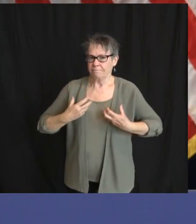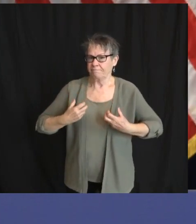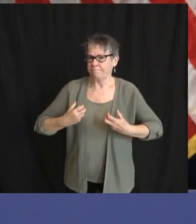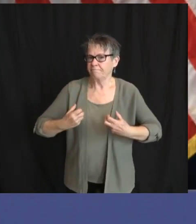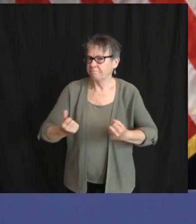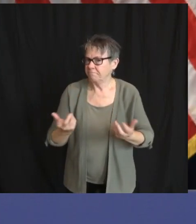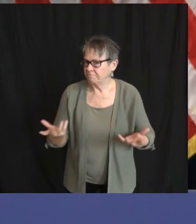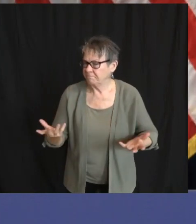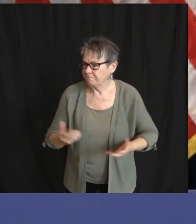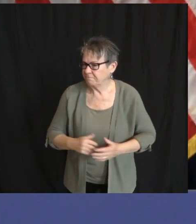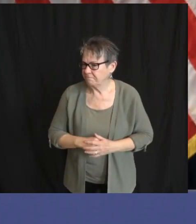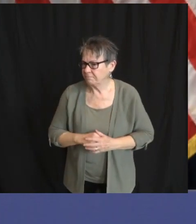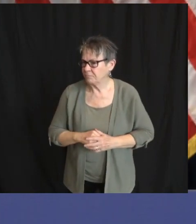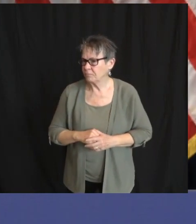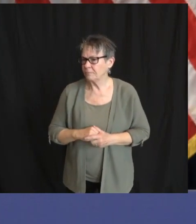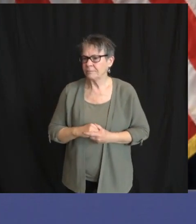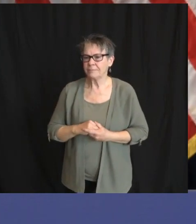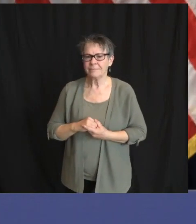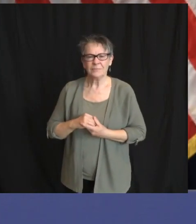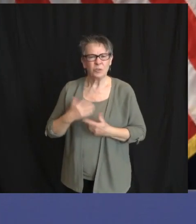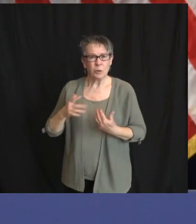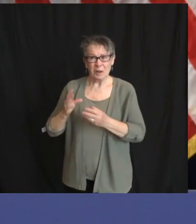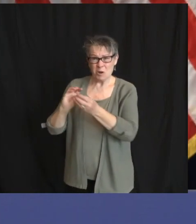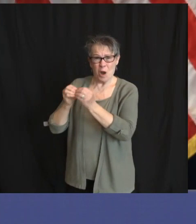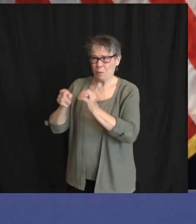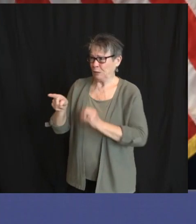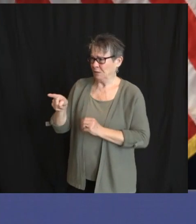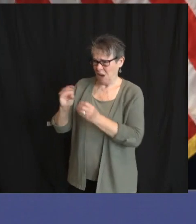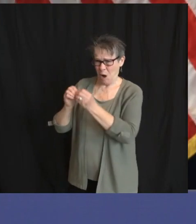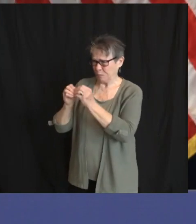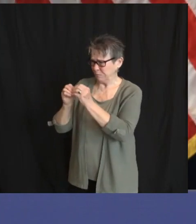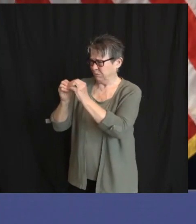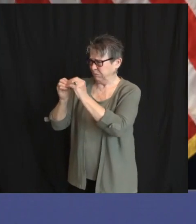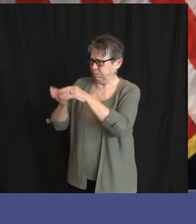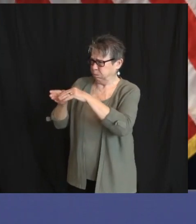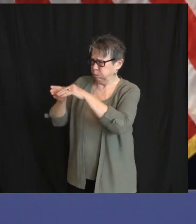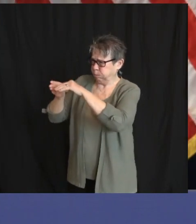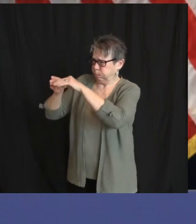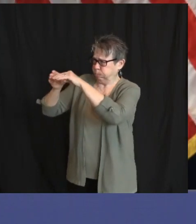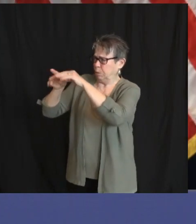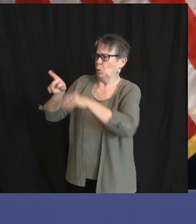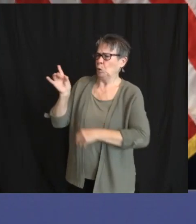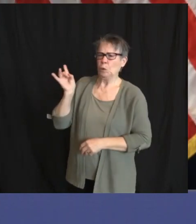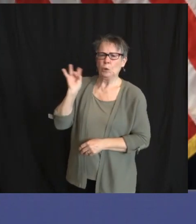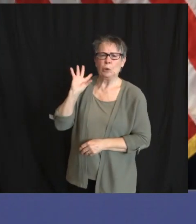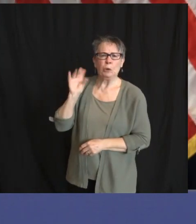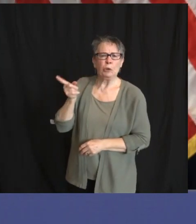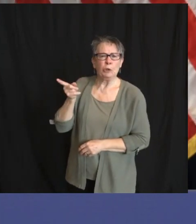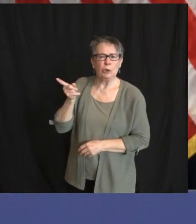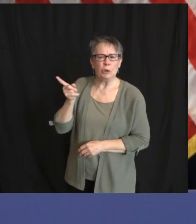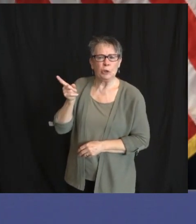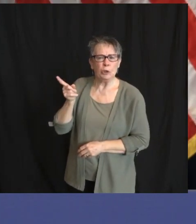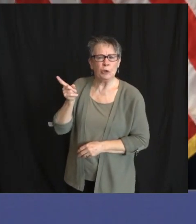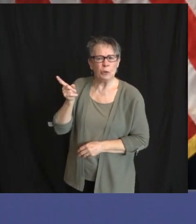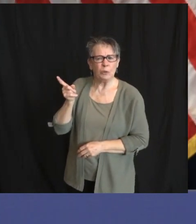be all the things we've talked about, depression, addictions, domestic abuse, child abuse